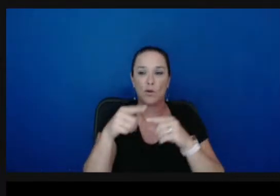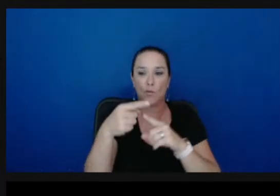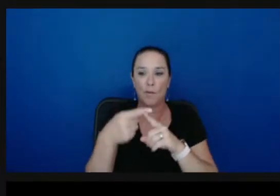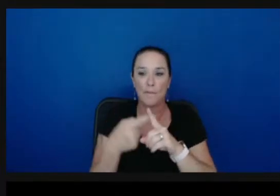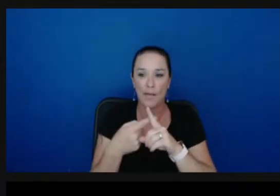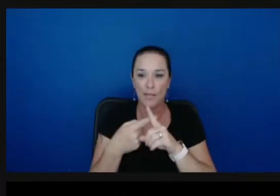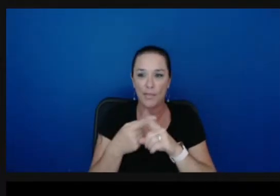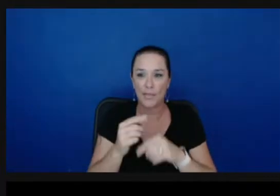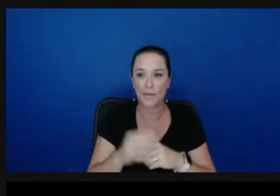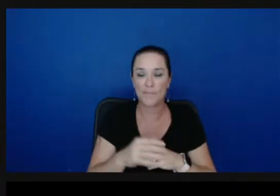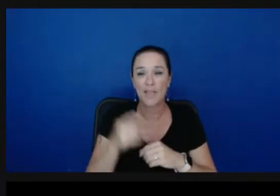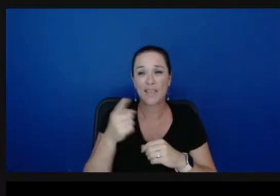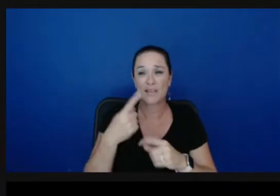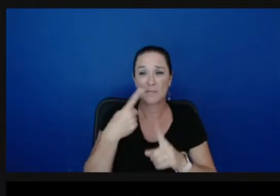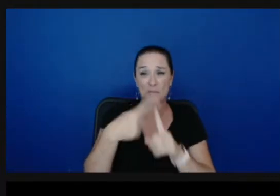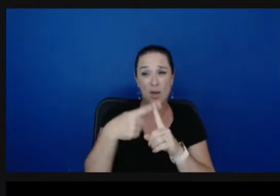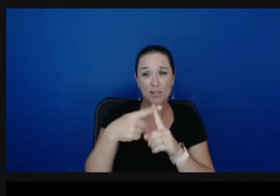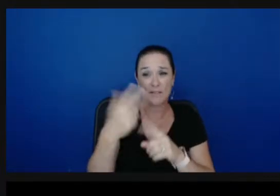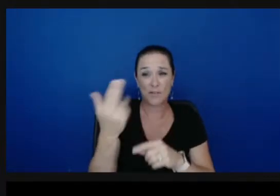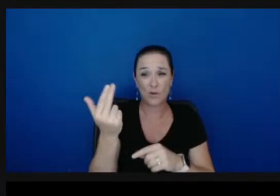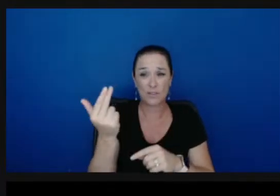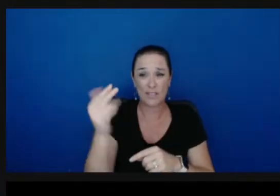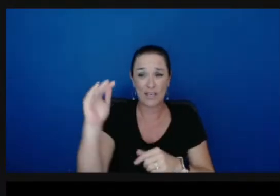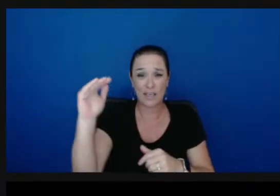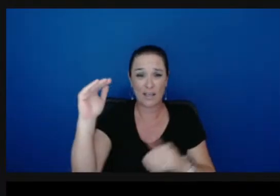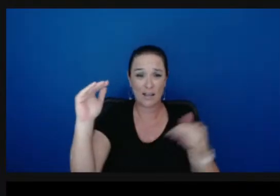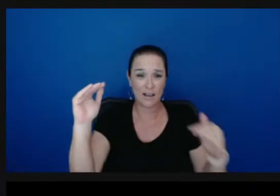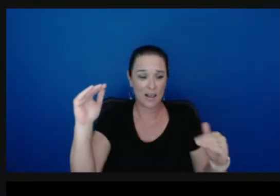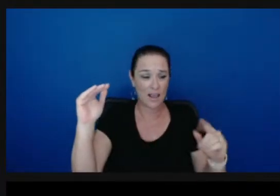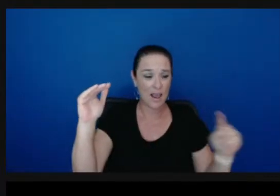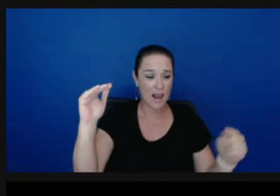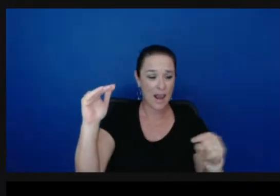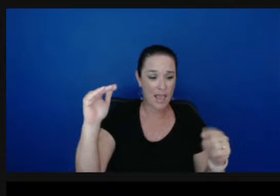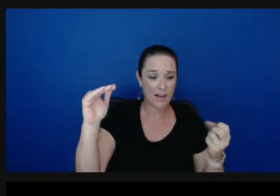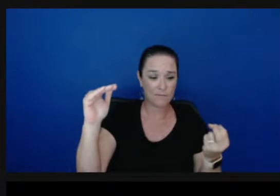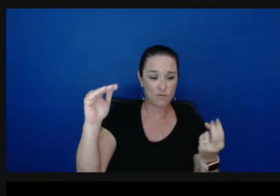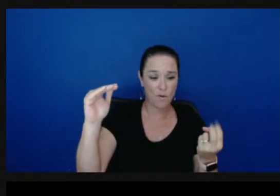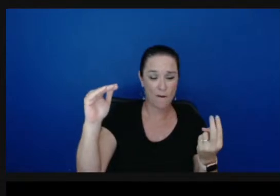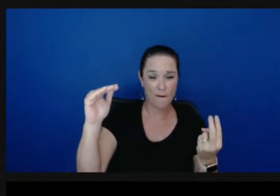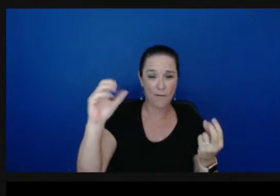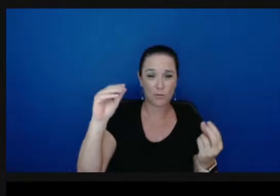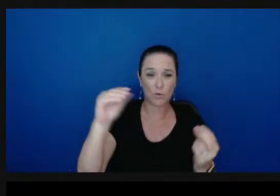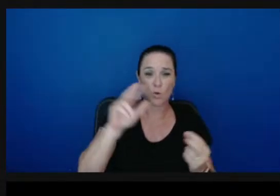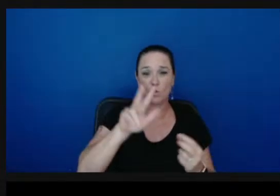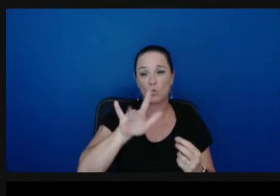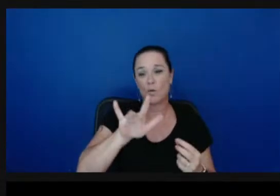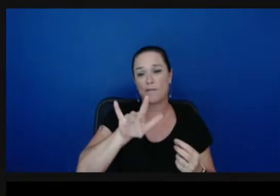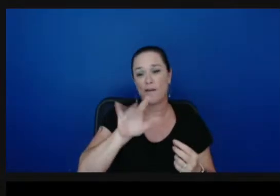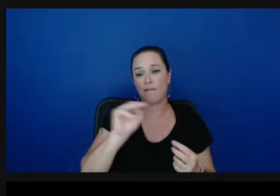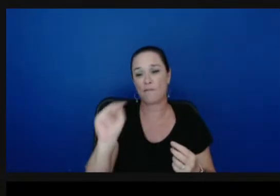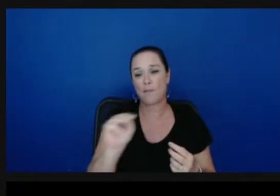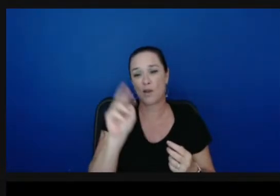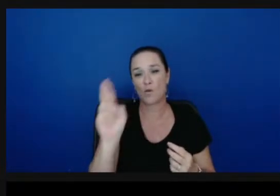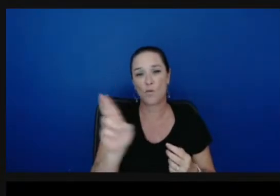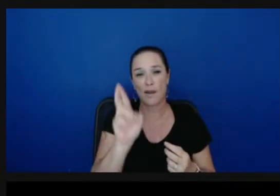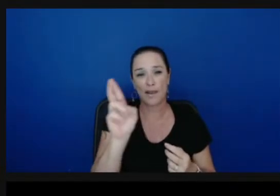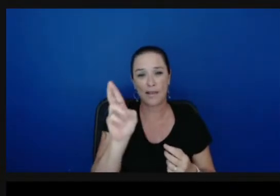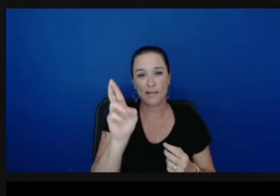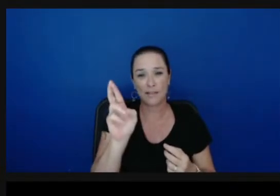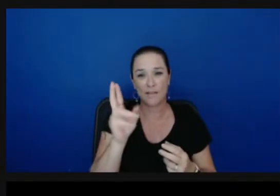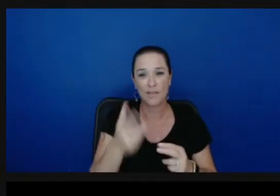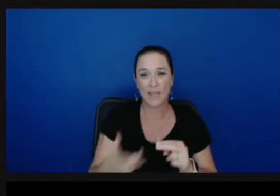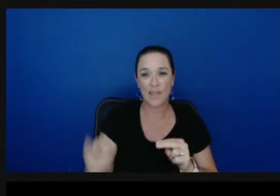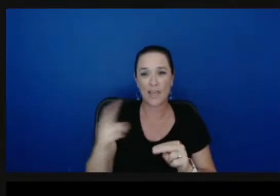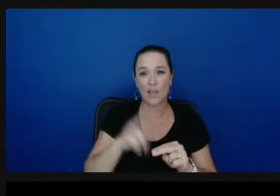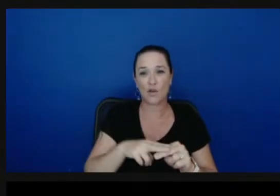perhaps positive 13, call it negative 12 down here, so 25 microradians of increasing ground